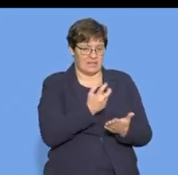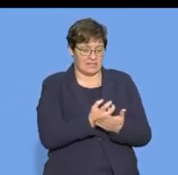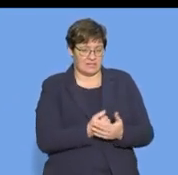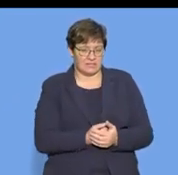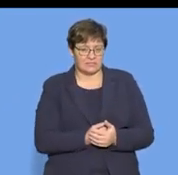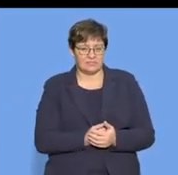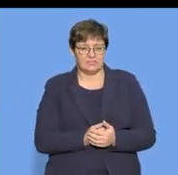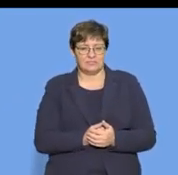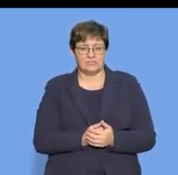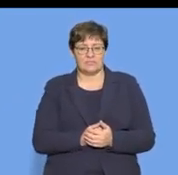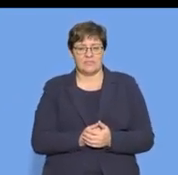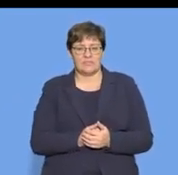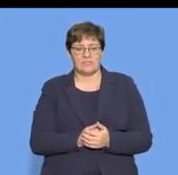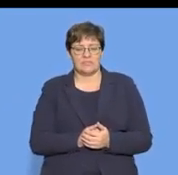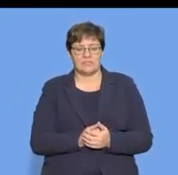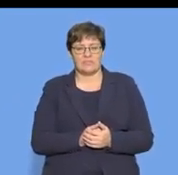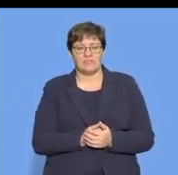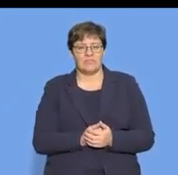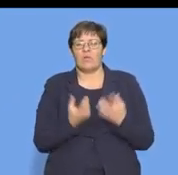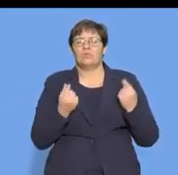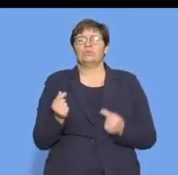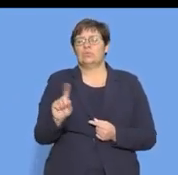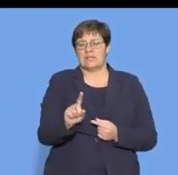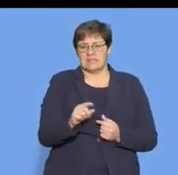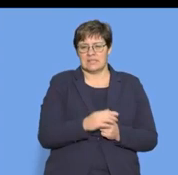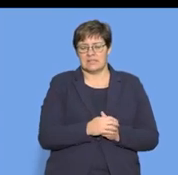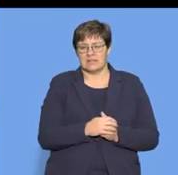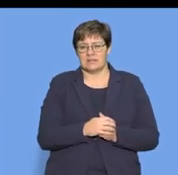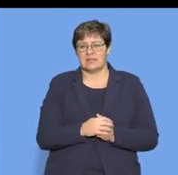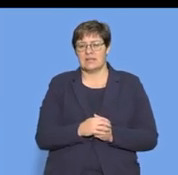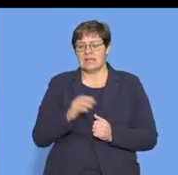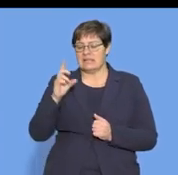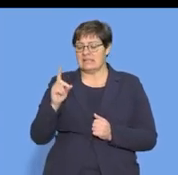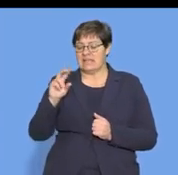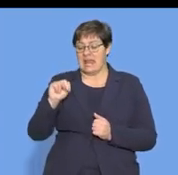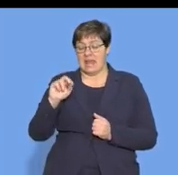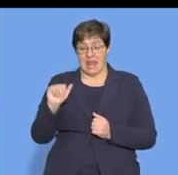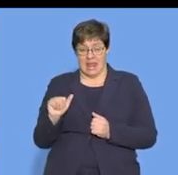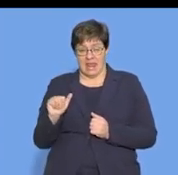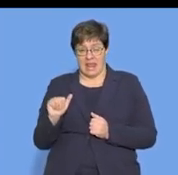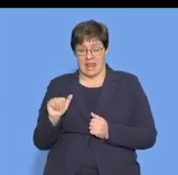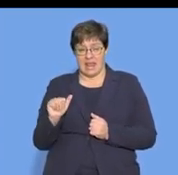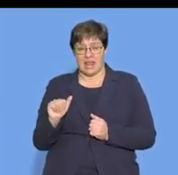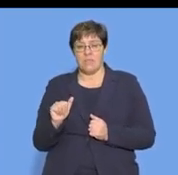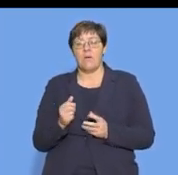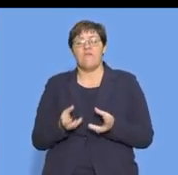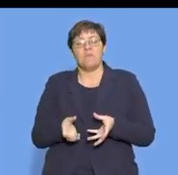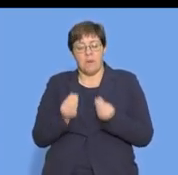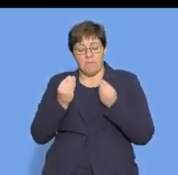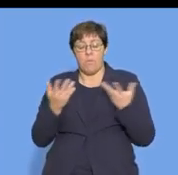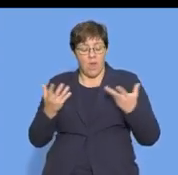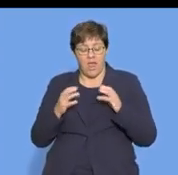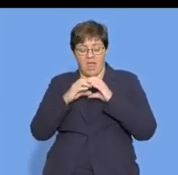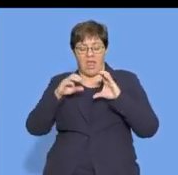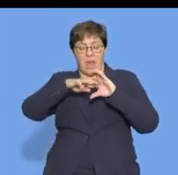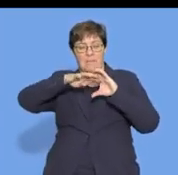evidence. And here, what we do is we use the DNA that we find in mitochondria.